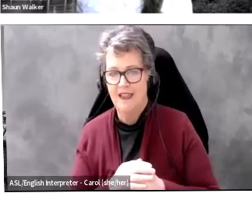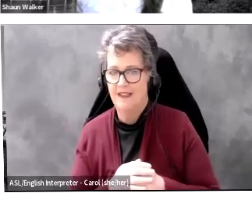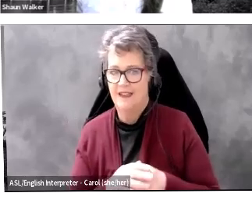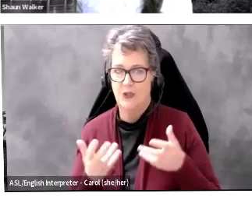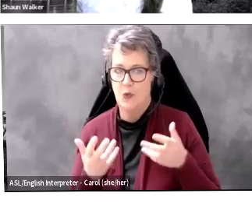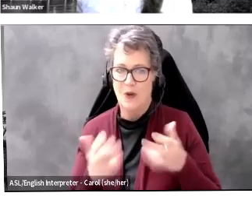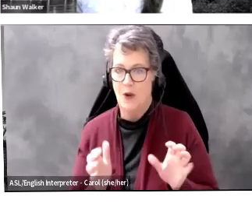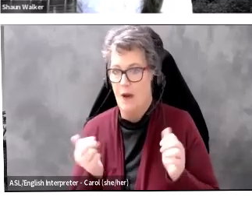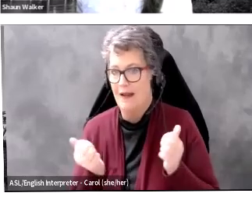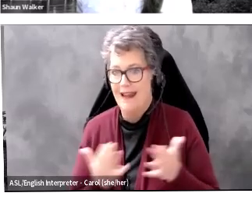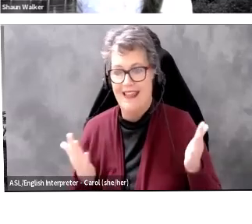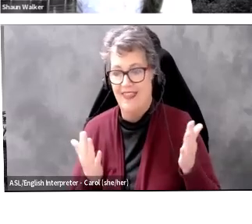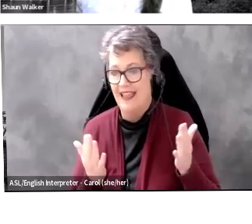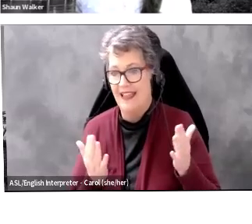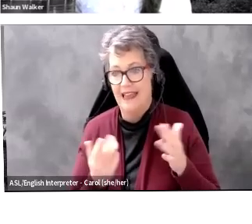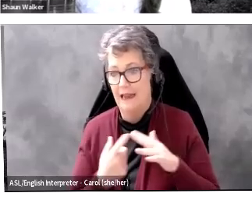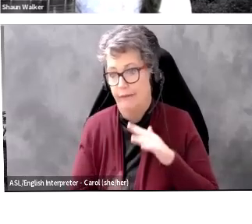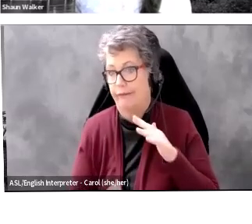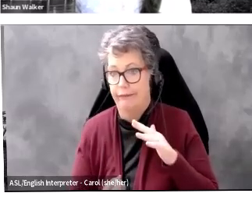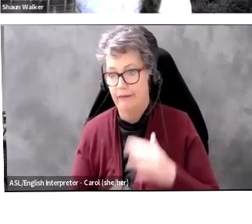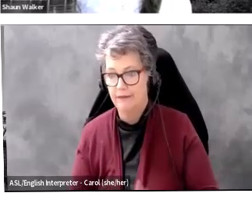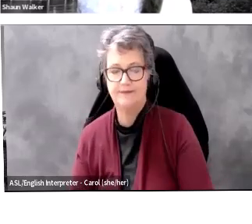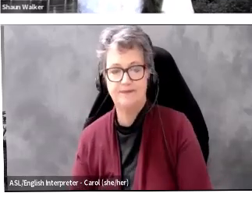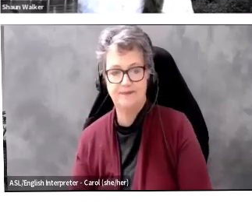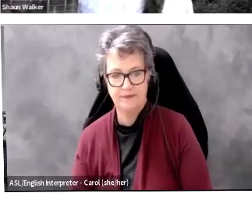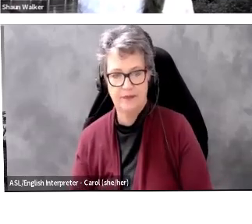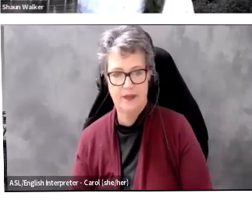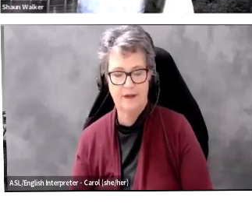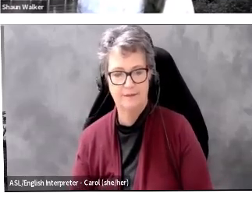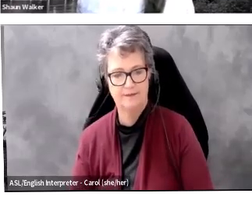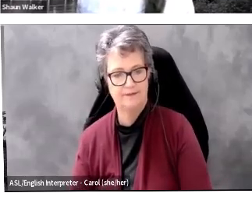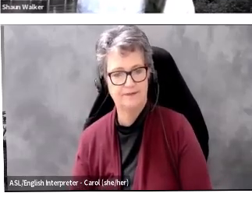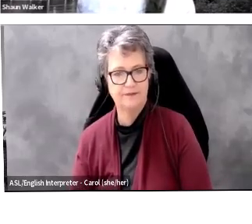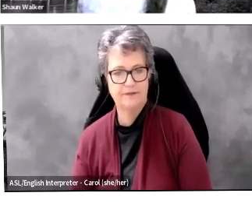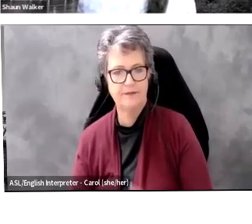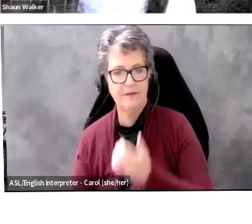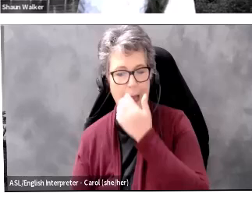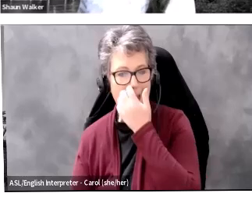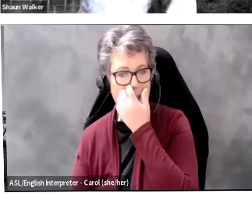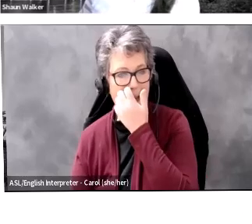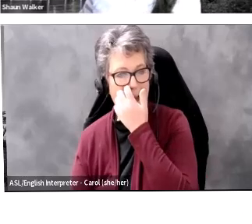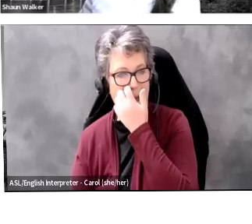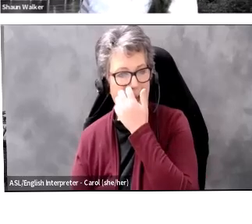want anything getting left in the cracks or falling between the cracks, I should say.